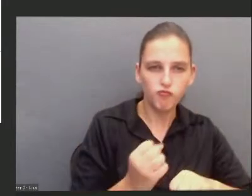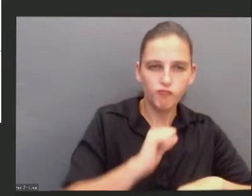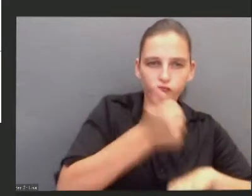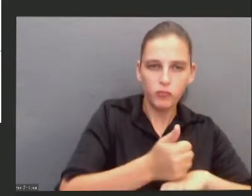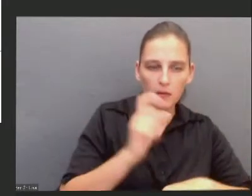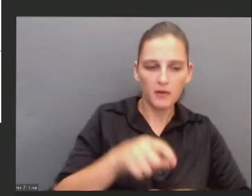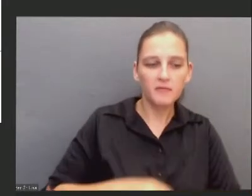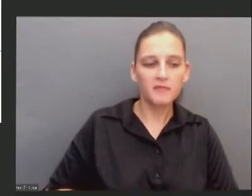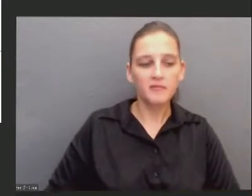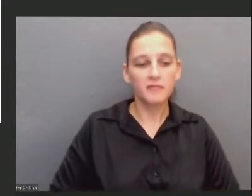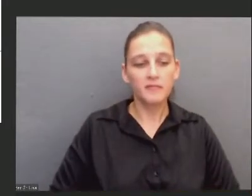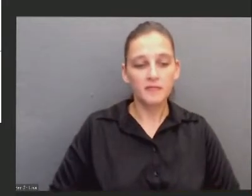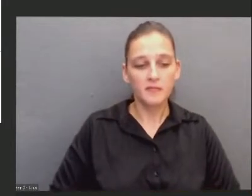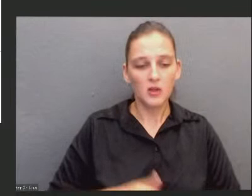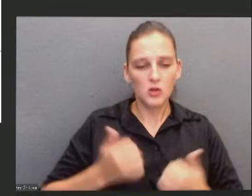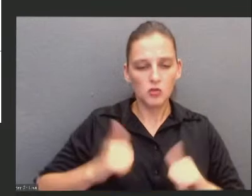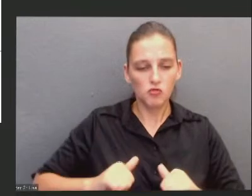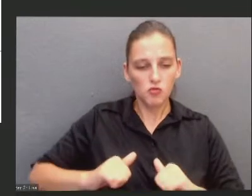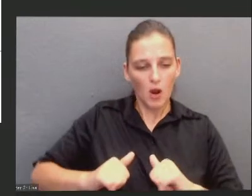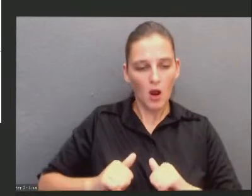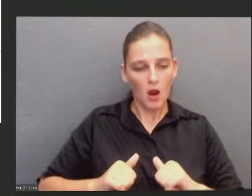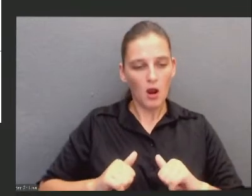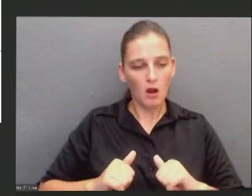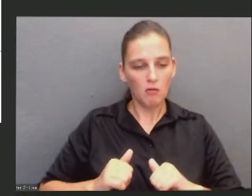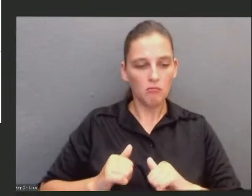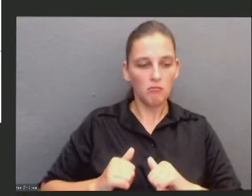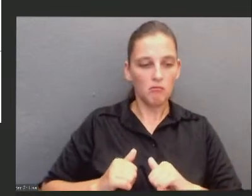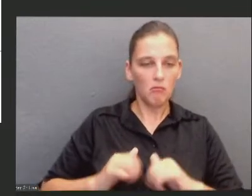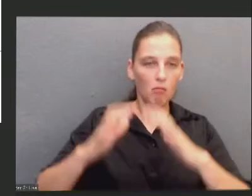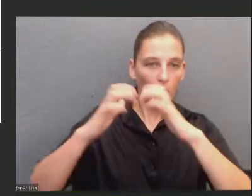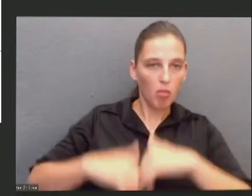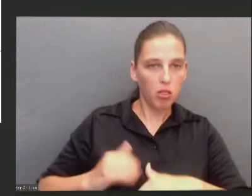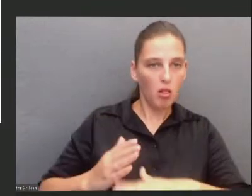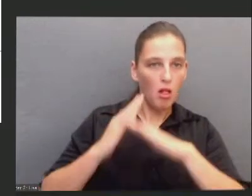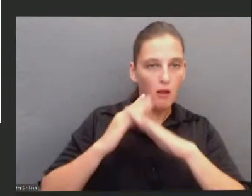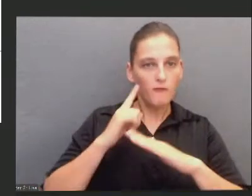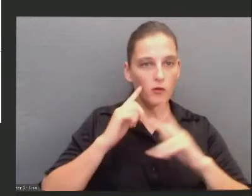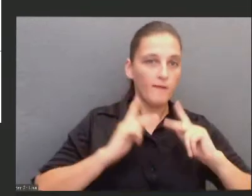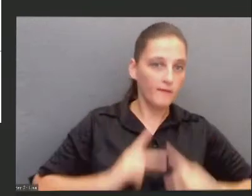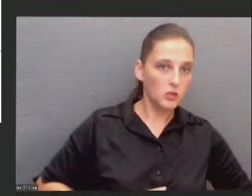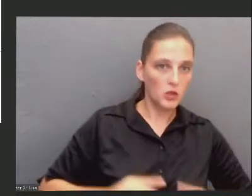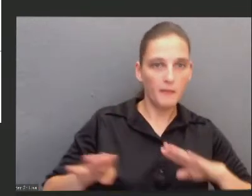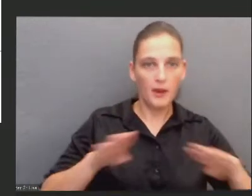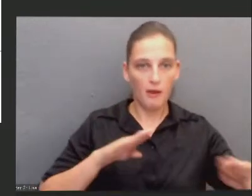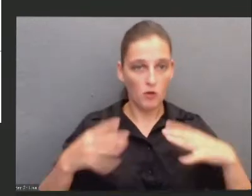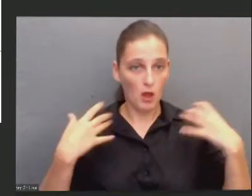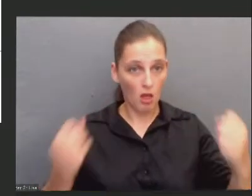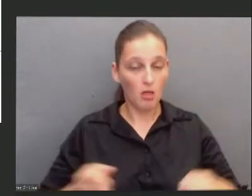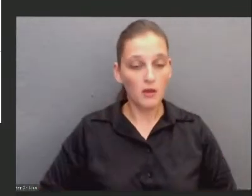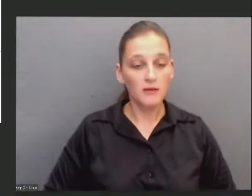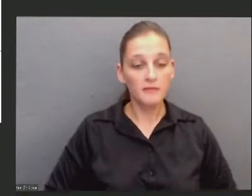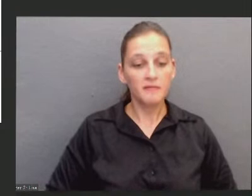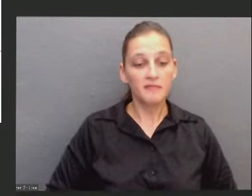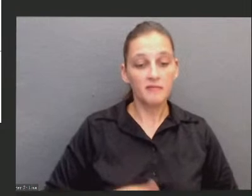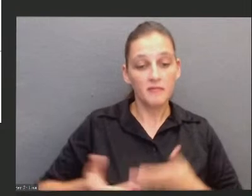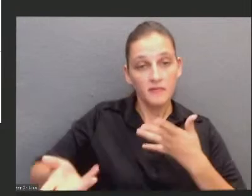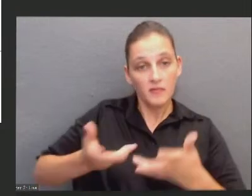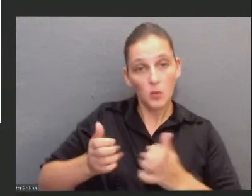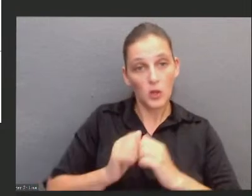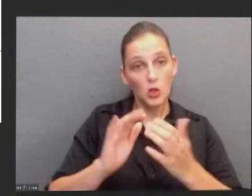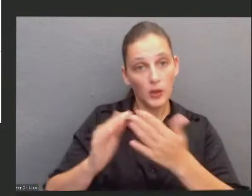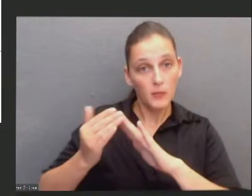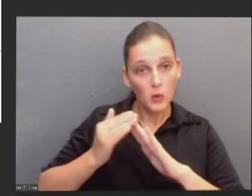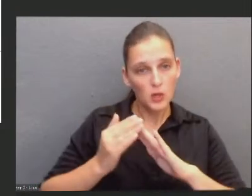physical and behavioral health. And engagement with communities is really key to building a trusted healthcare